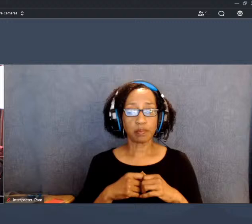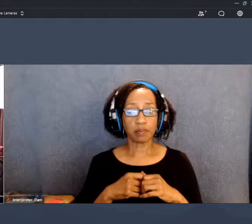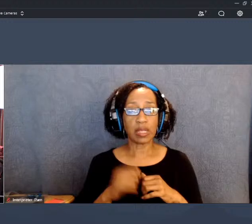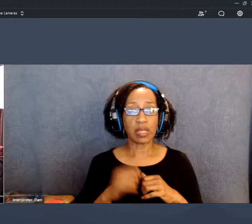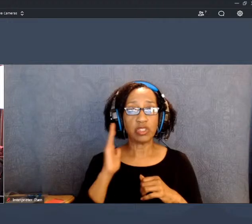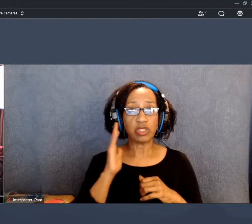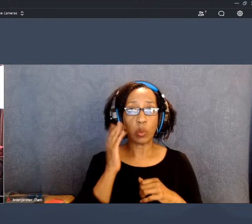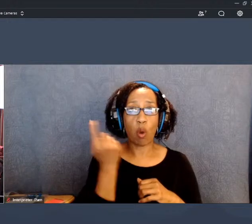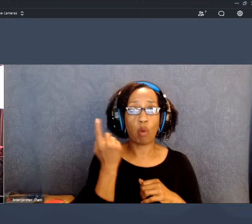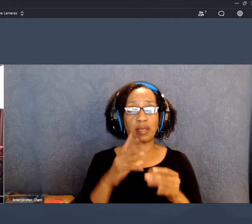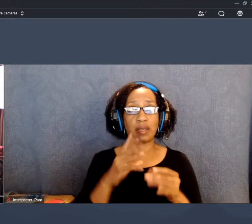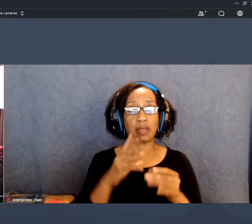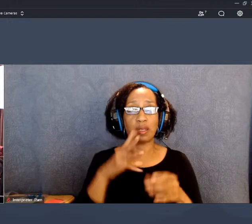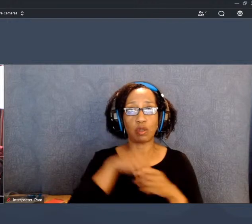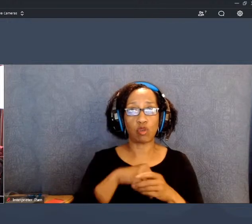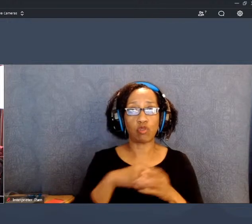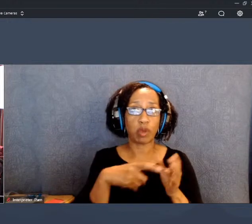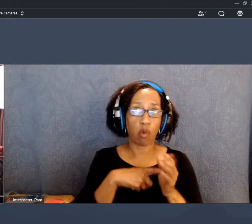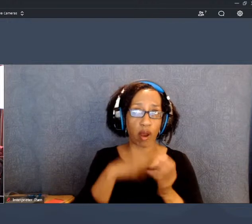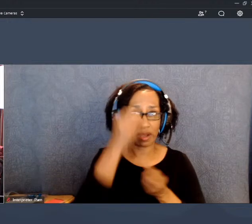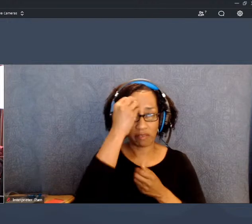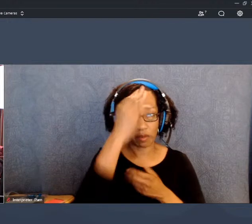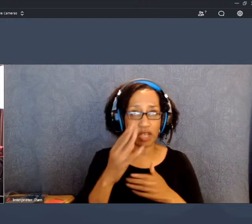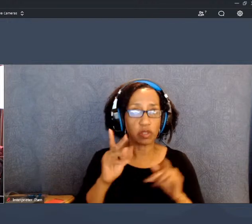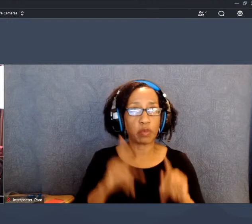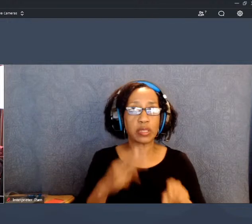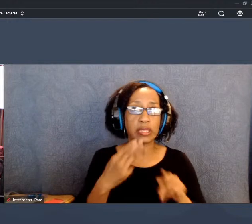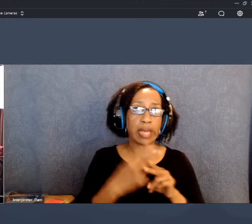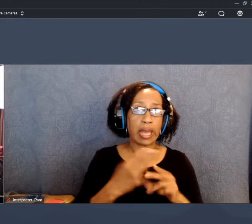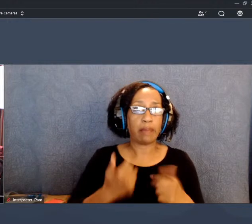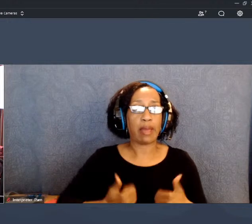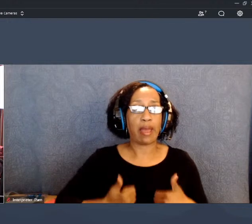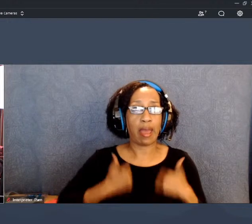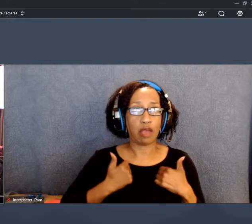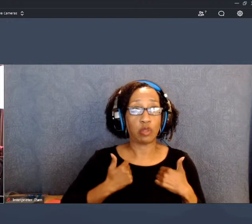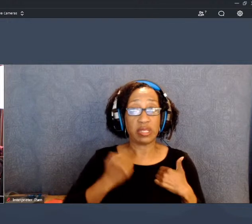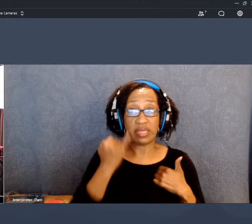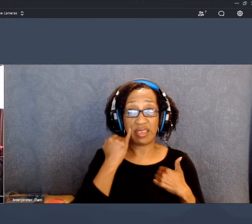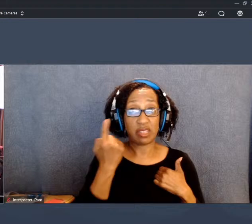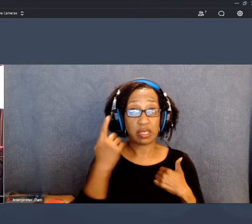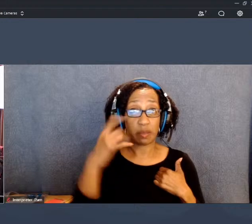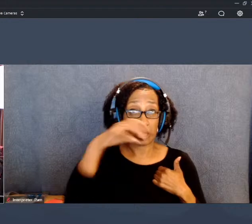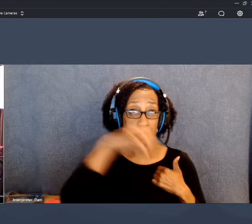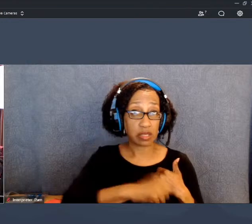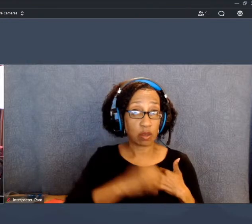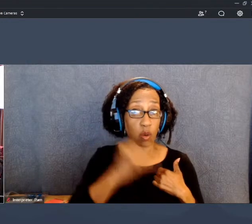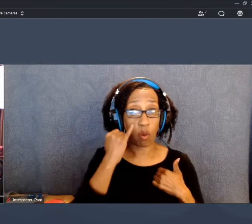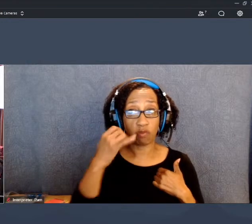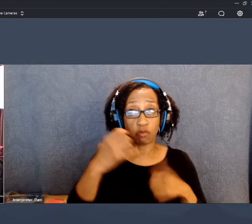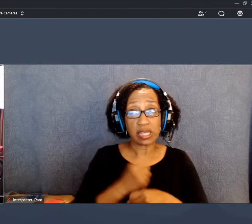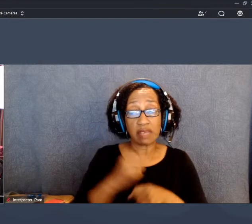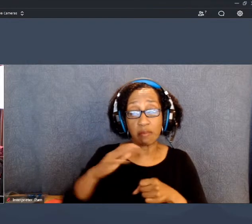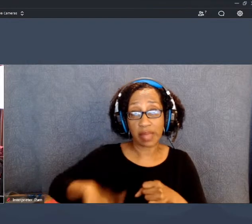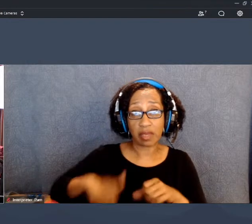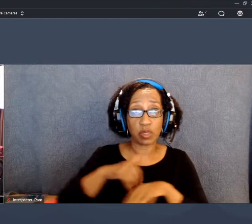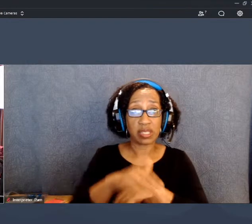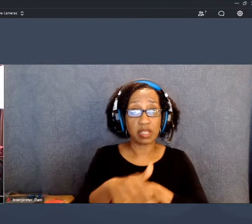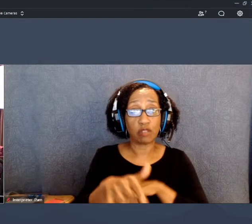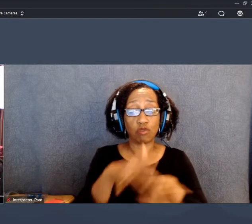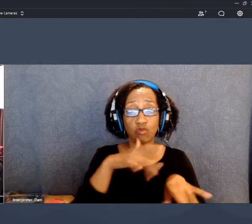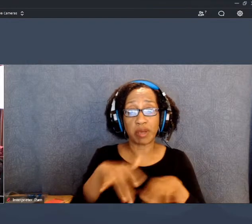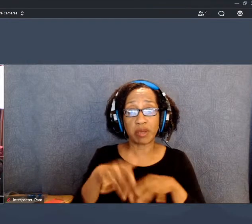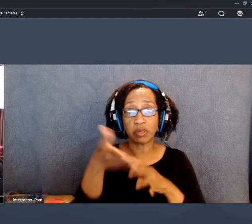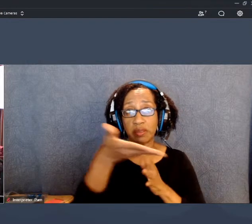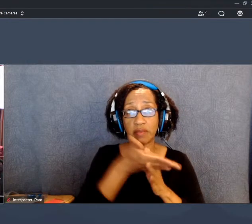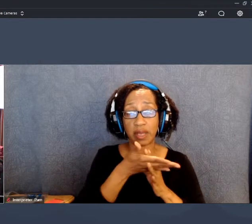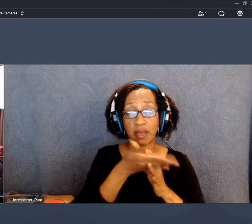the person's name and address. Incomplete comments or those received late will be sent to the council records and placed in the file. Any comment cards submitting